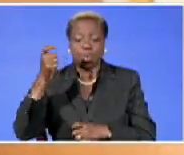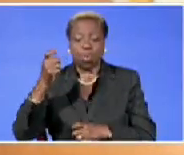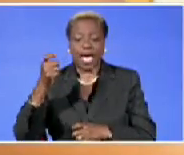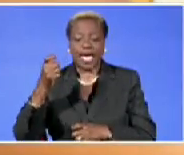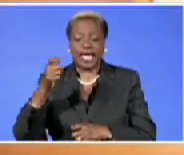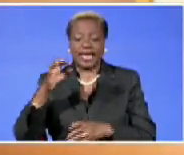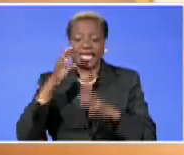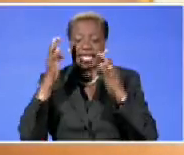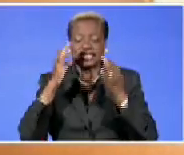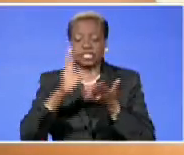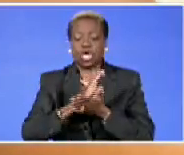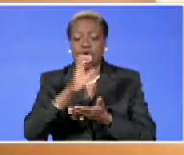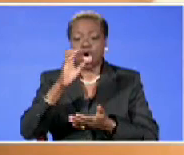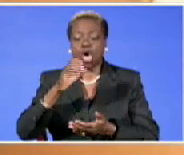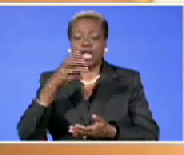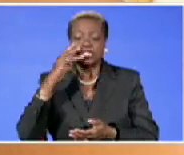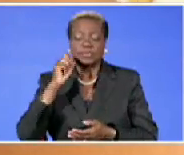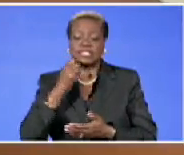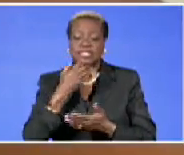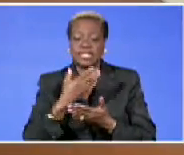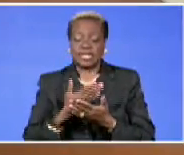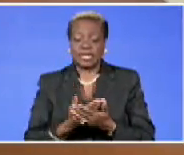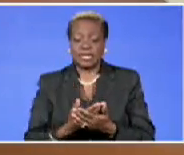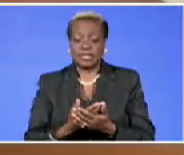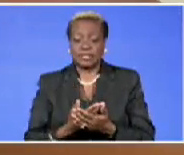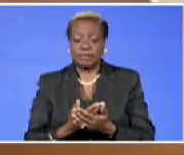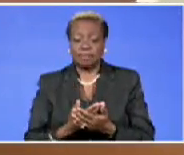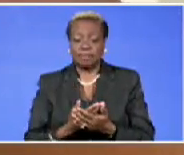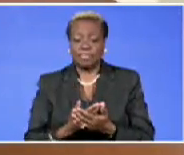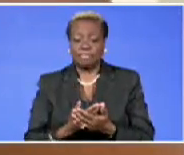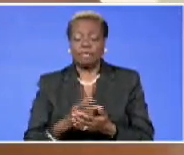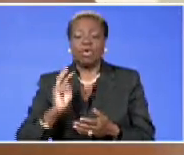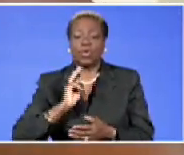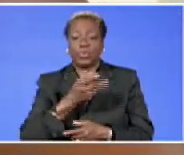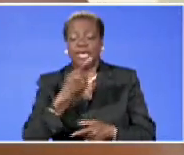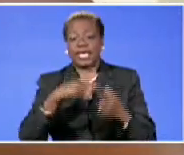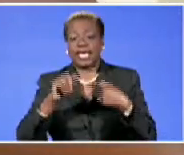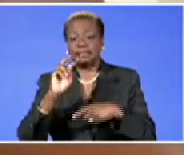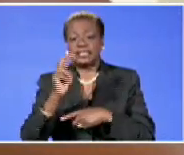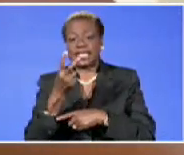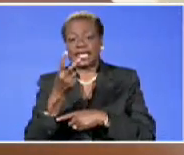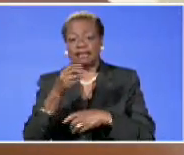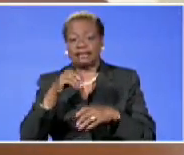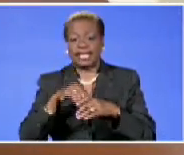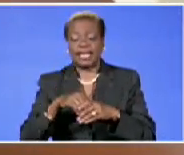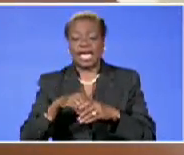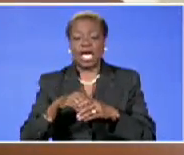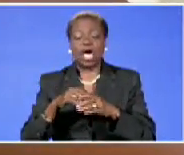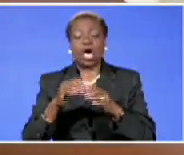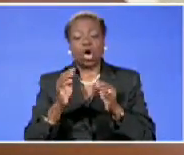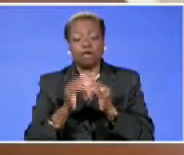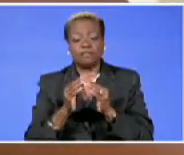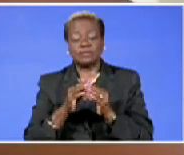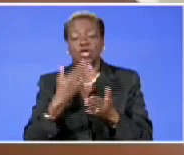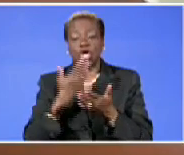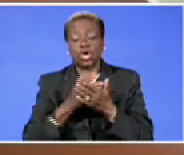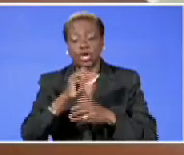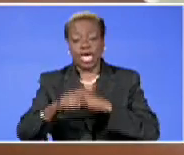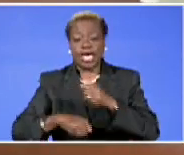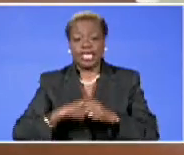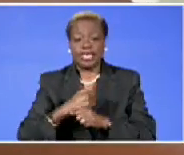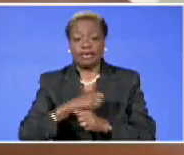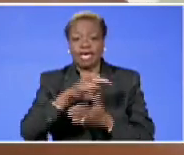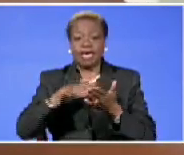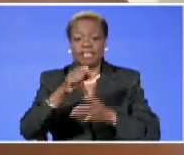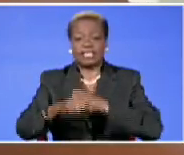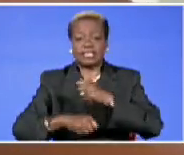only been my preseason, so we haven't played that much matches. We came second in our conference, so that was a really good year. This year, it's going to be a